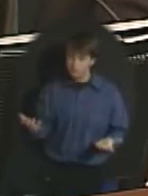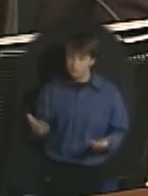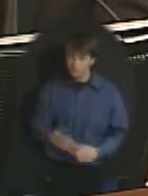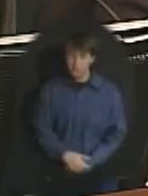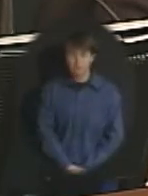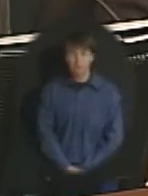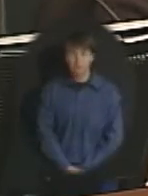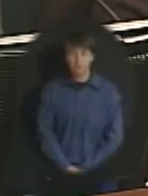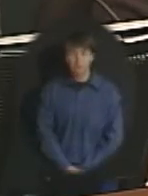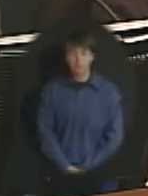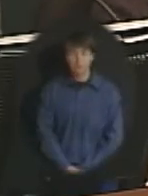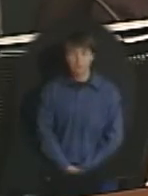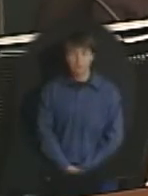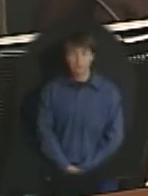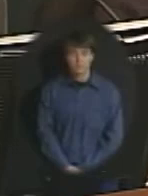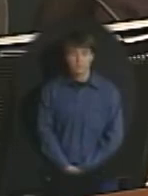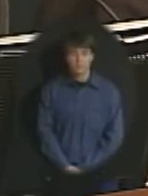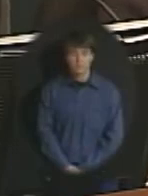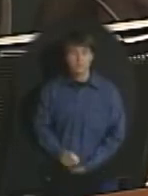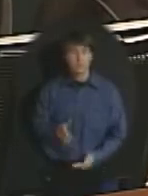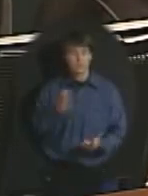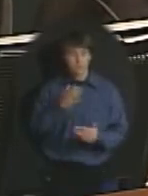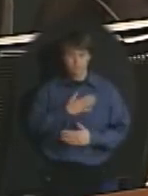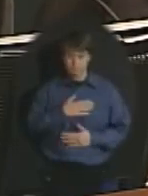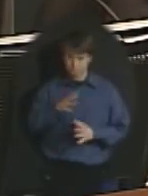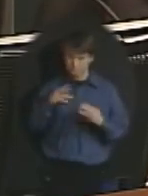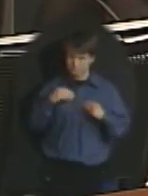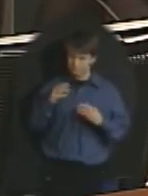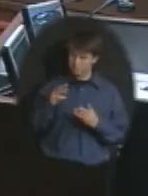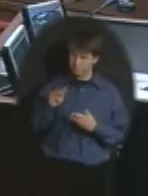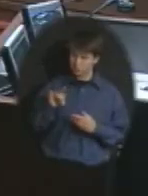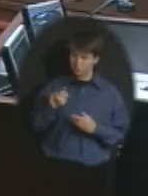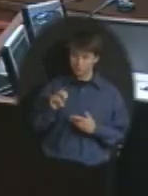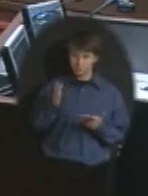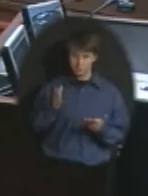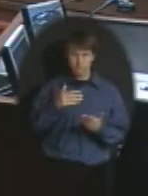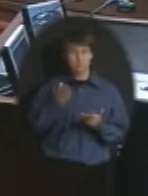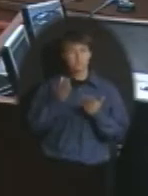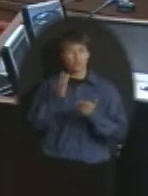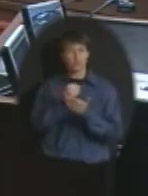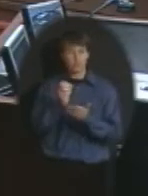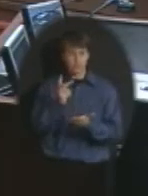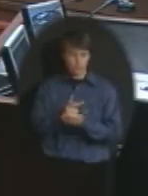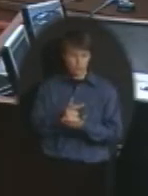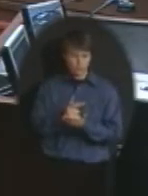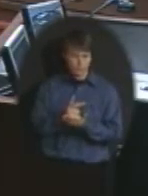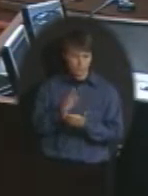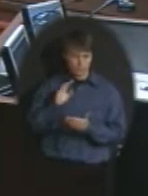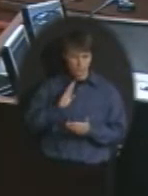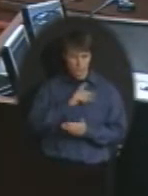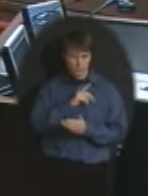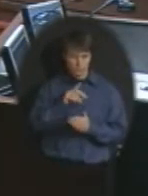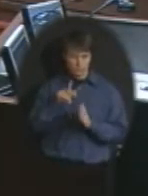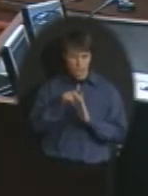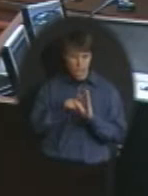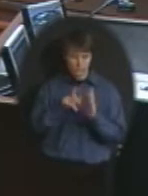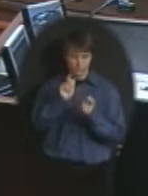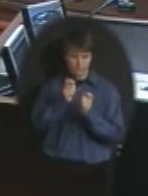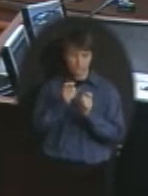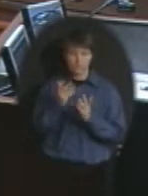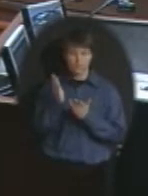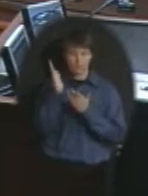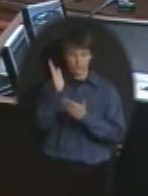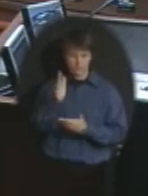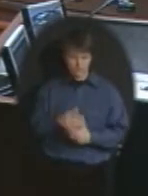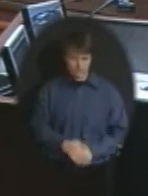Then I would entertain a motion. I would move to approve board policy revisions as